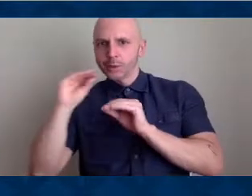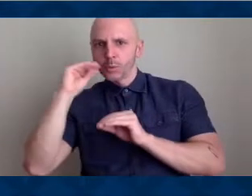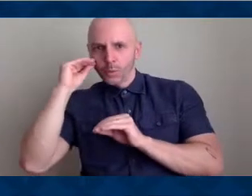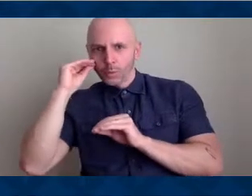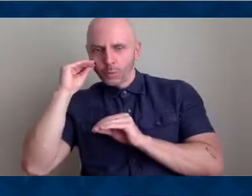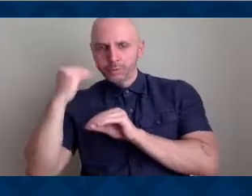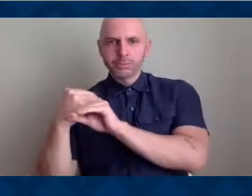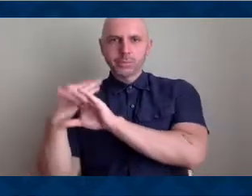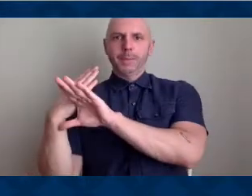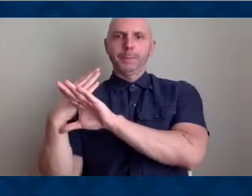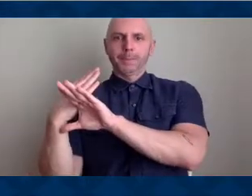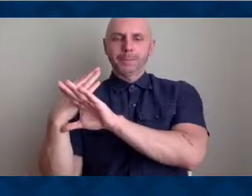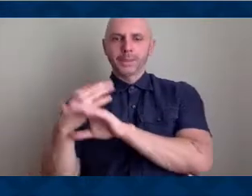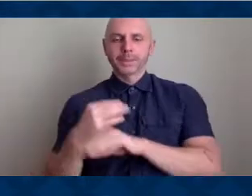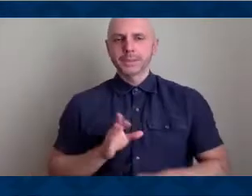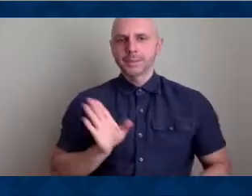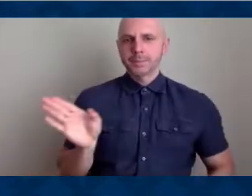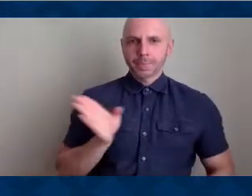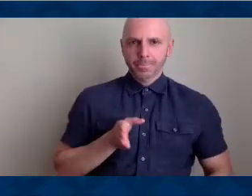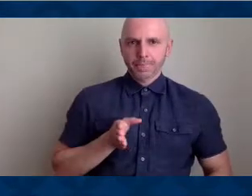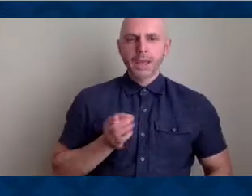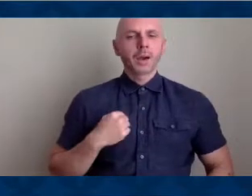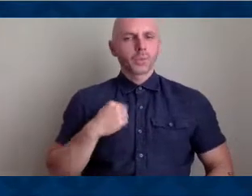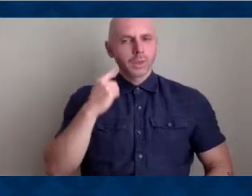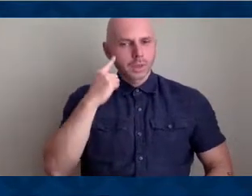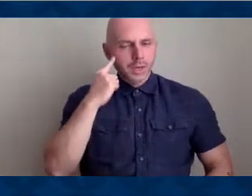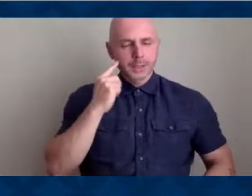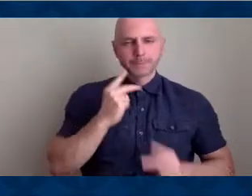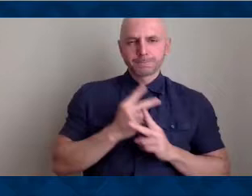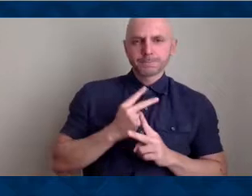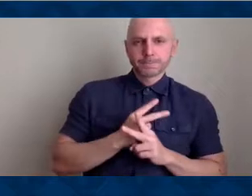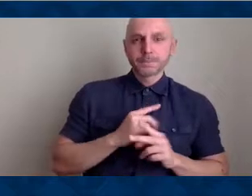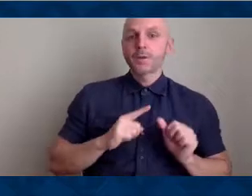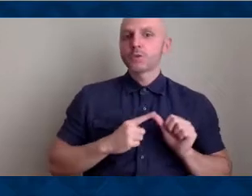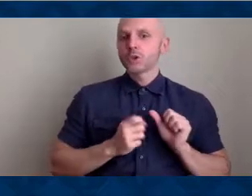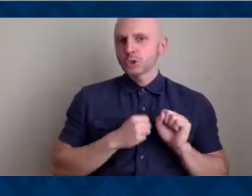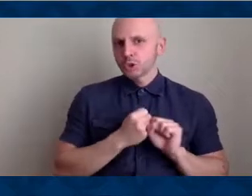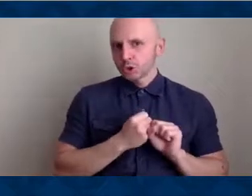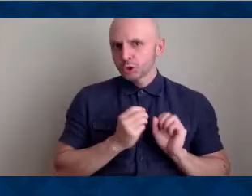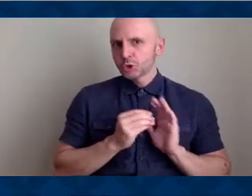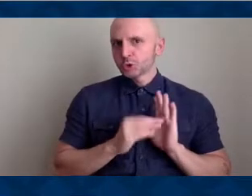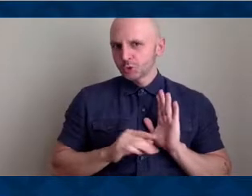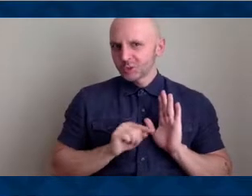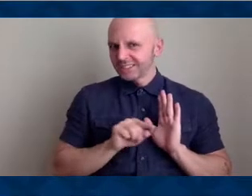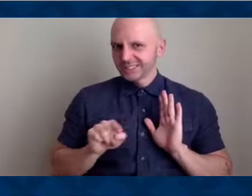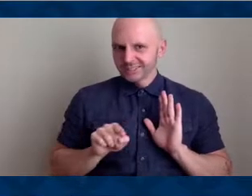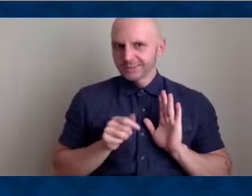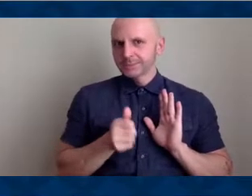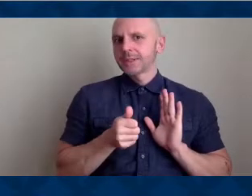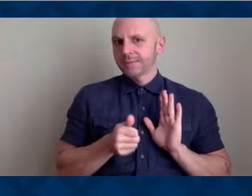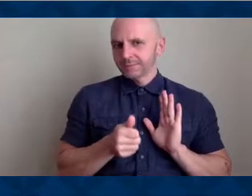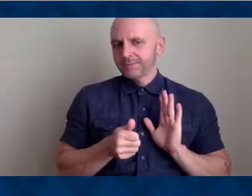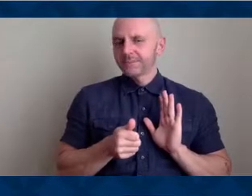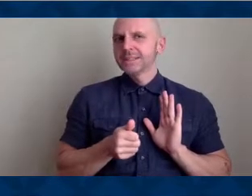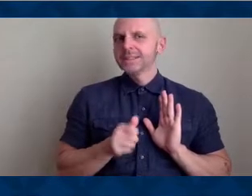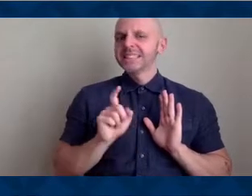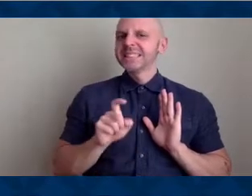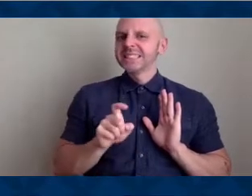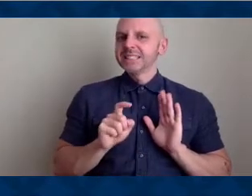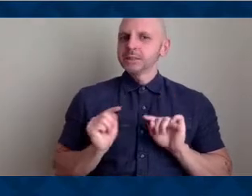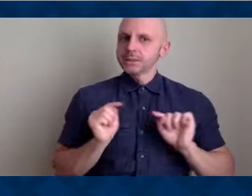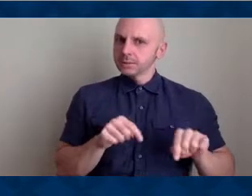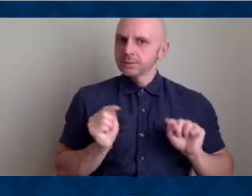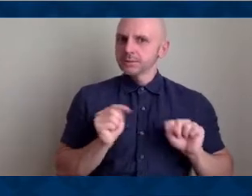in-person teaching for our students, especially in first year. And the photo on the right is, as long as the